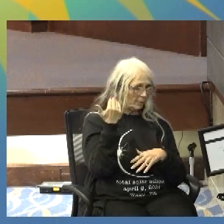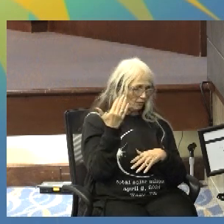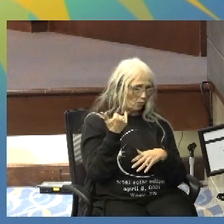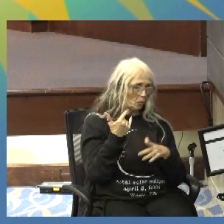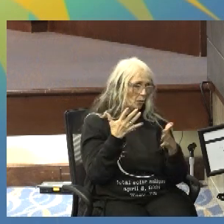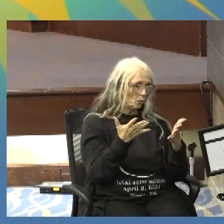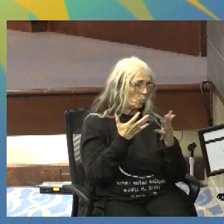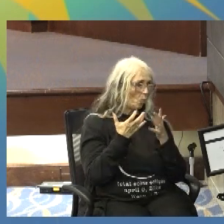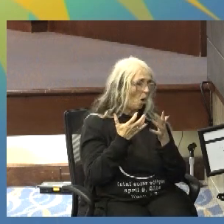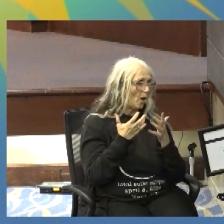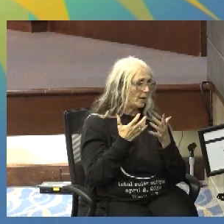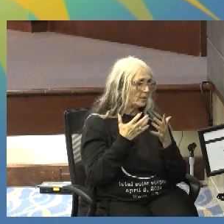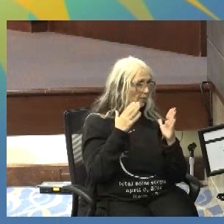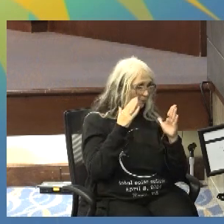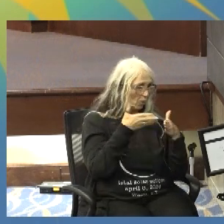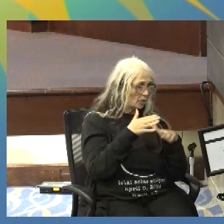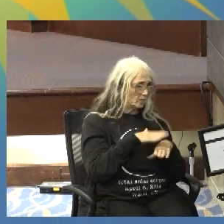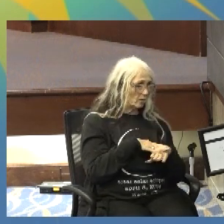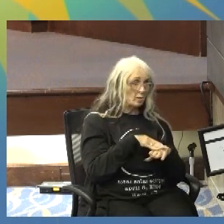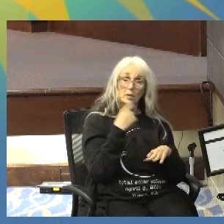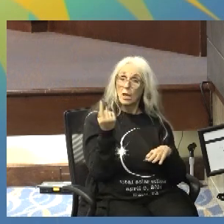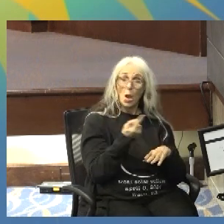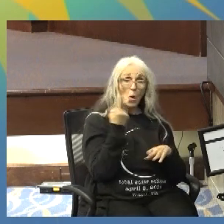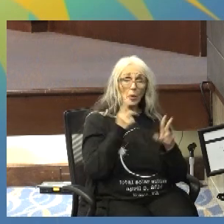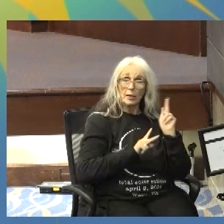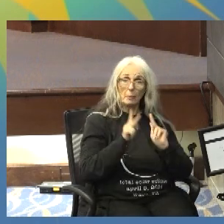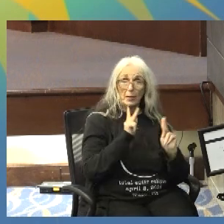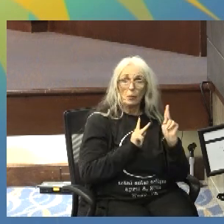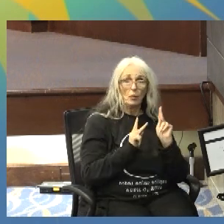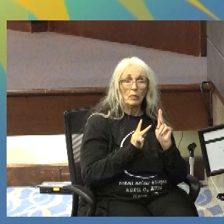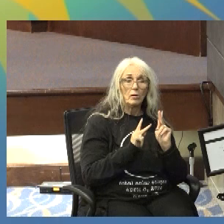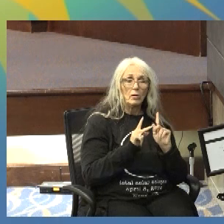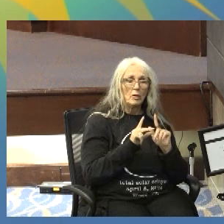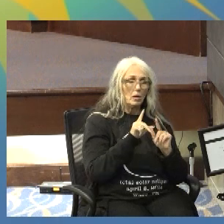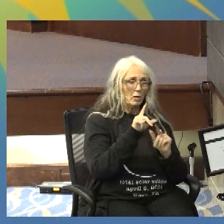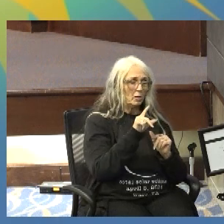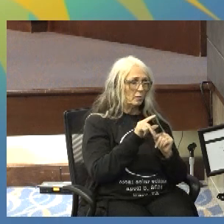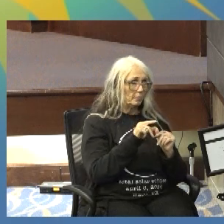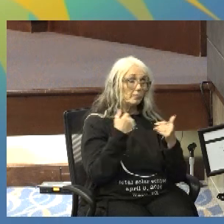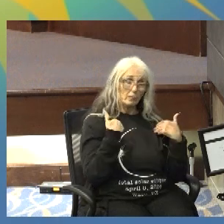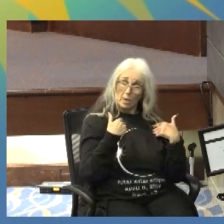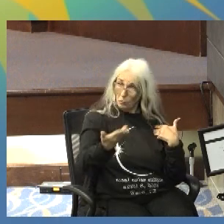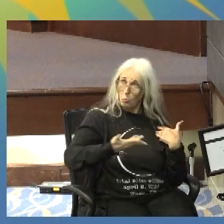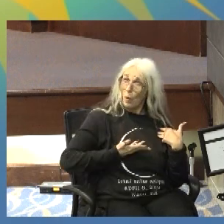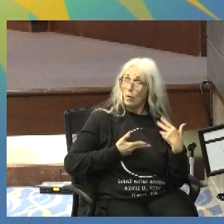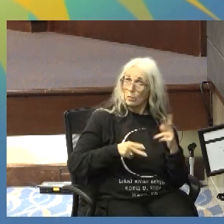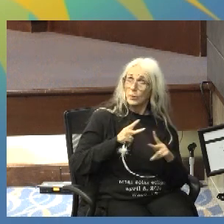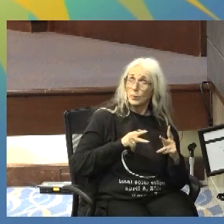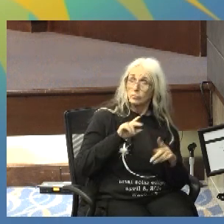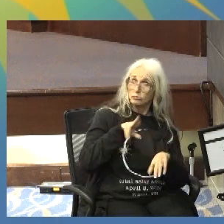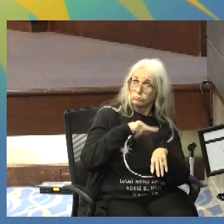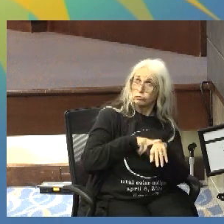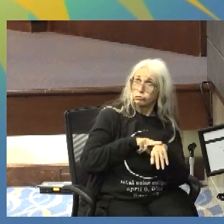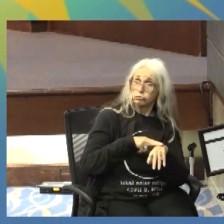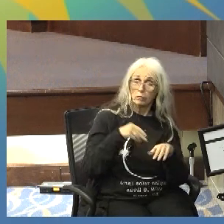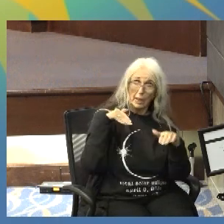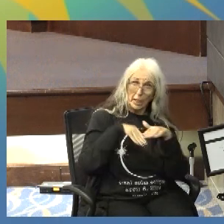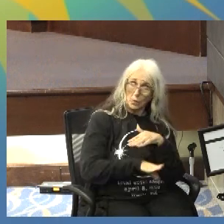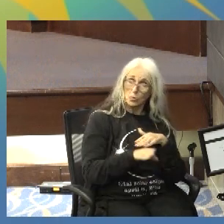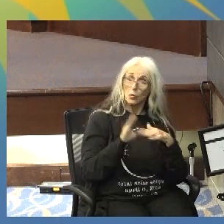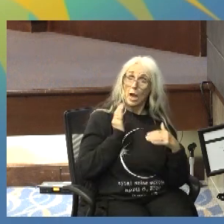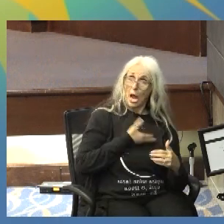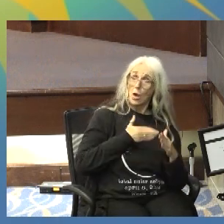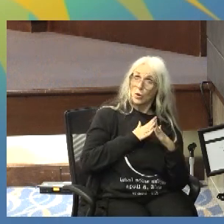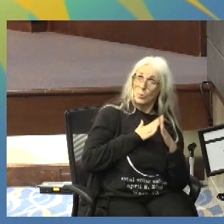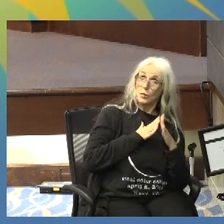we wanted to capitalize not only on the people, obviously, lay out that welcoming doormat to people when they come to our town. And